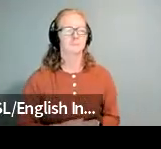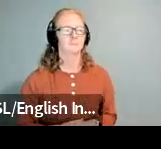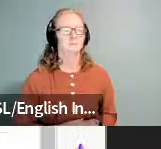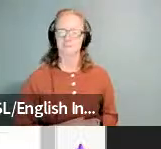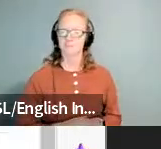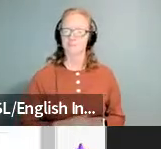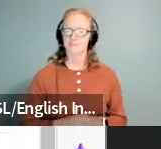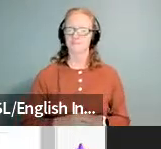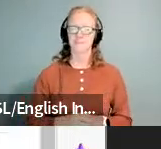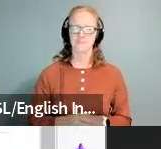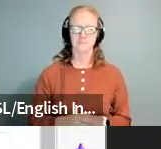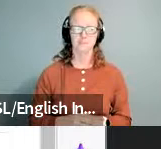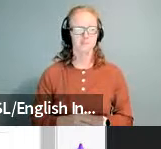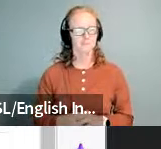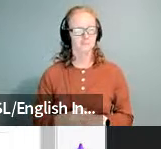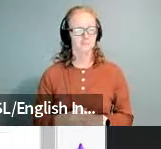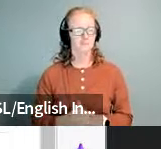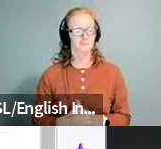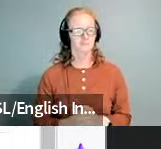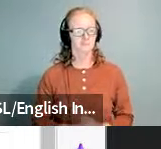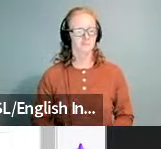right.